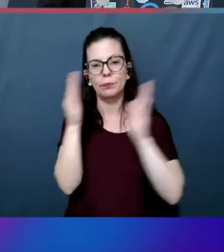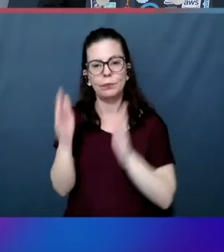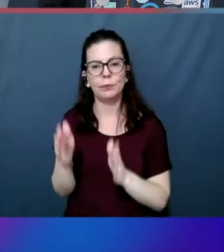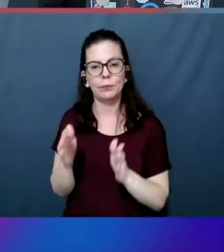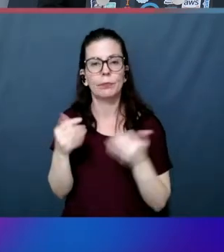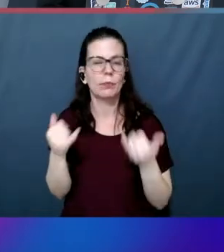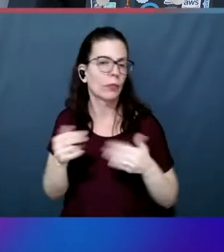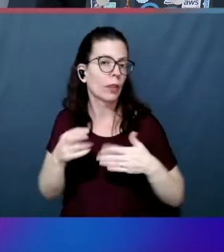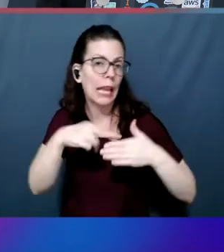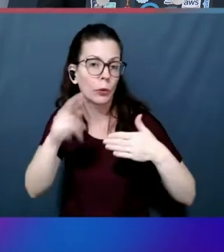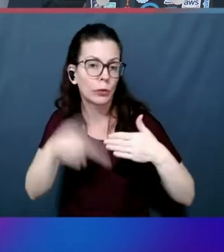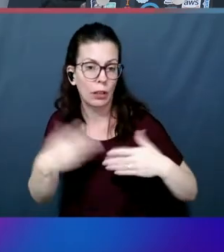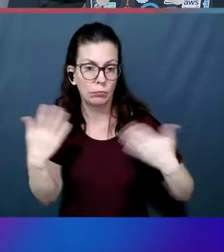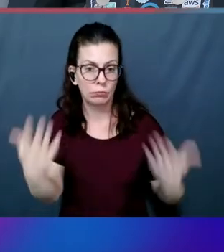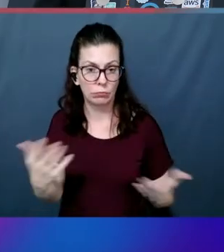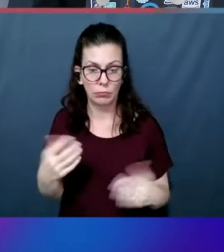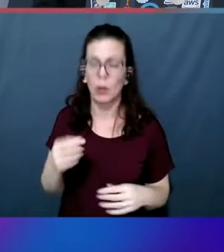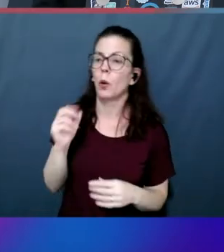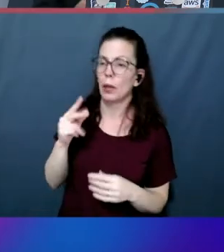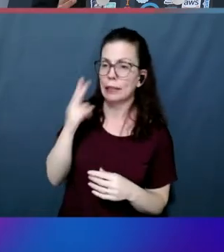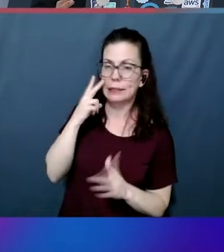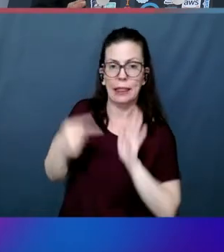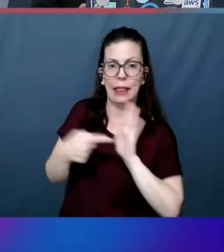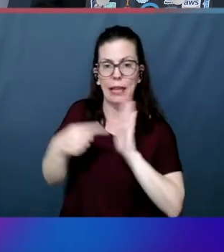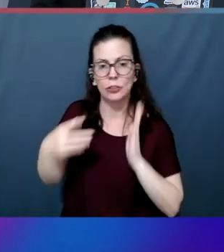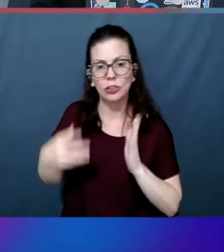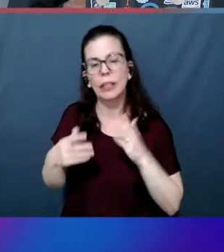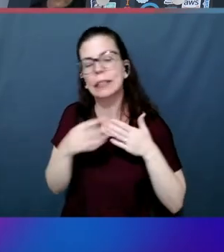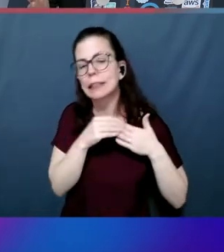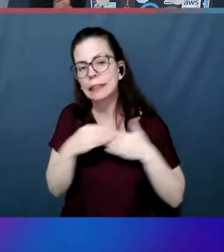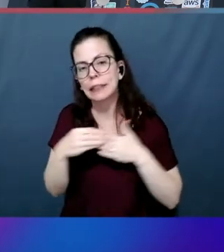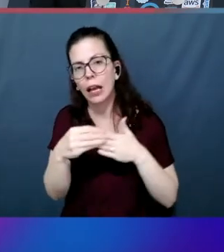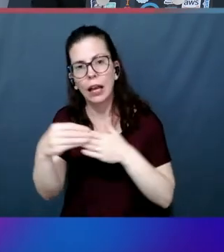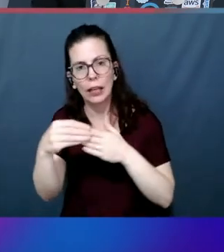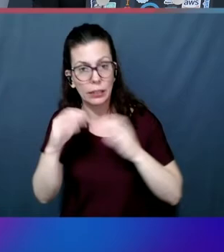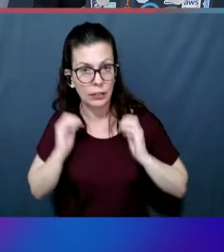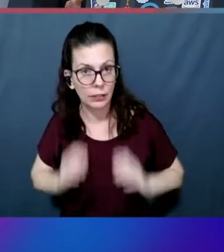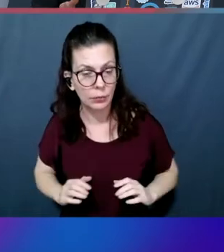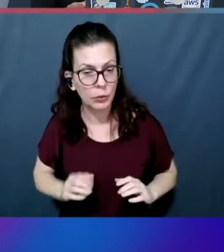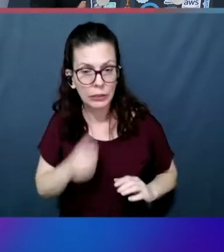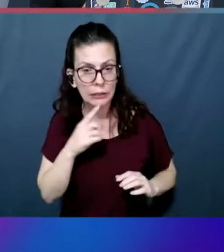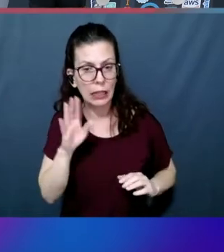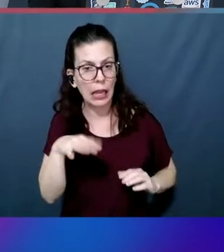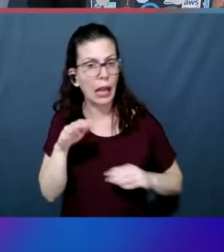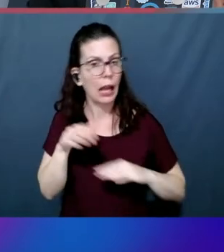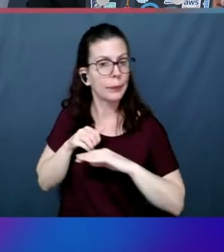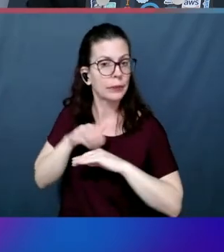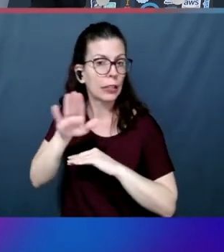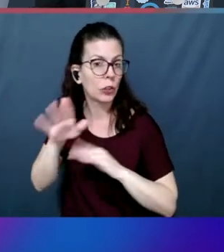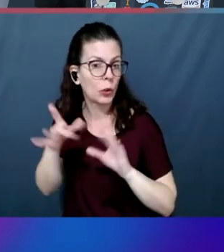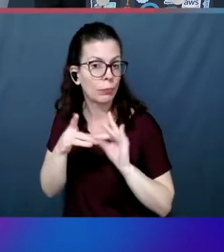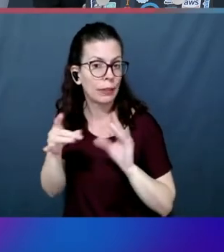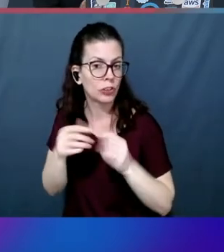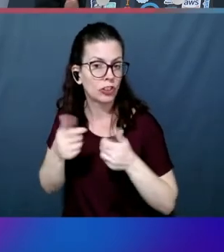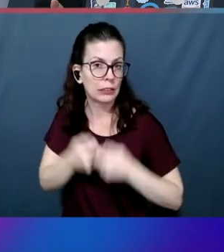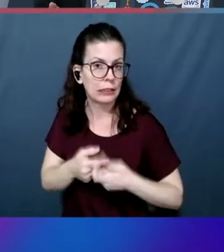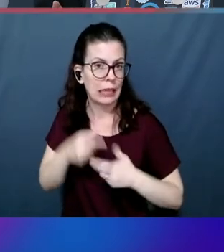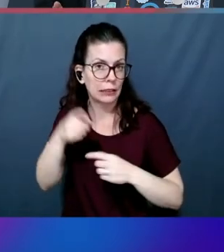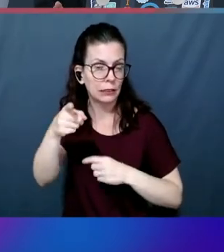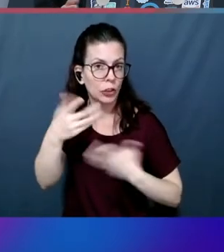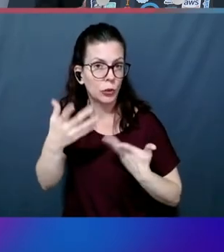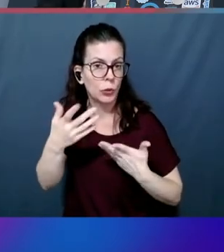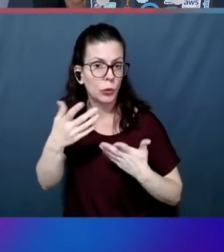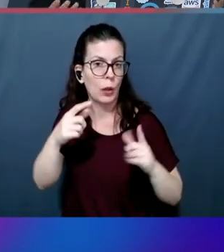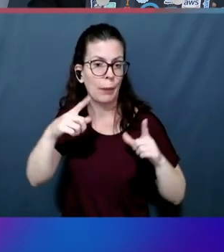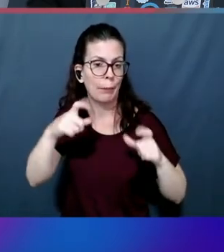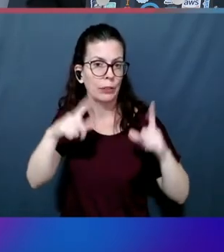now, if you see the agent here is guiding the customer and saying, I've just sent you a message via text. All you need to do is take pictures of your car and upload